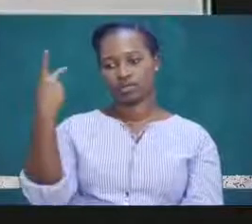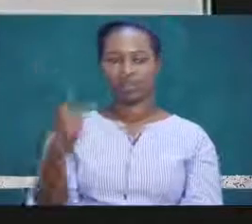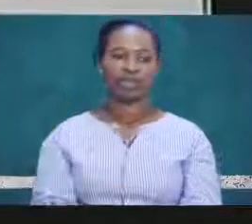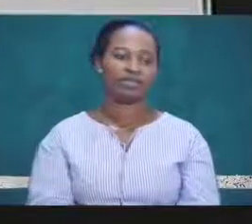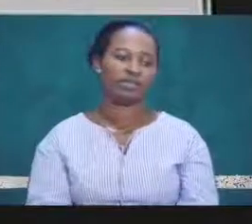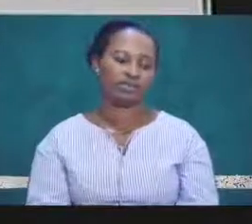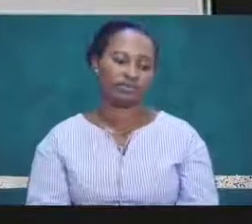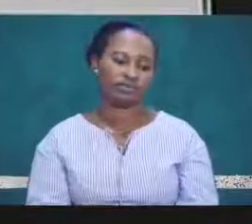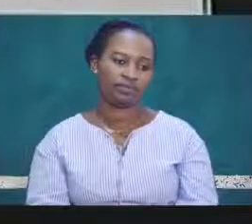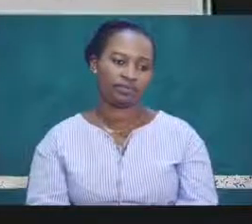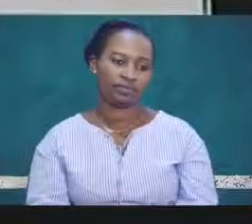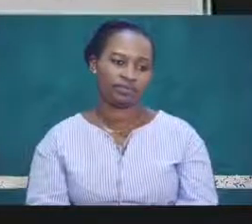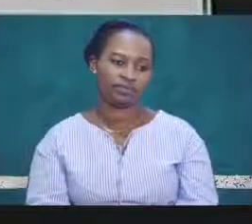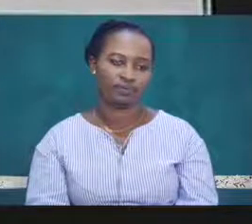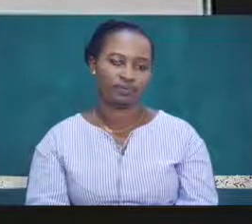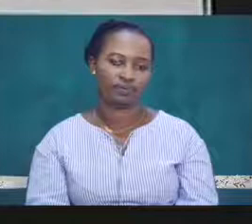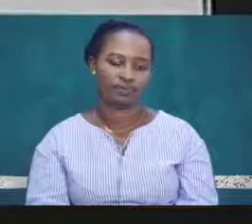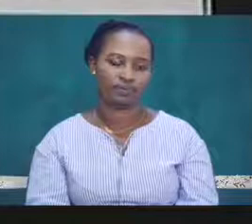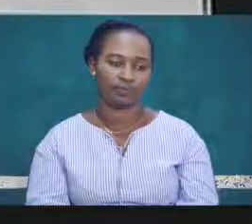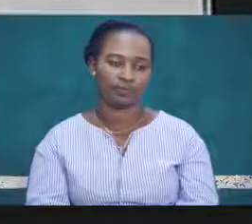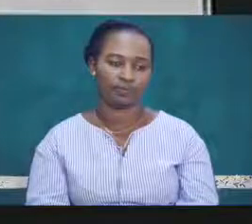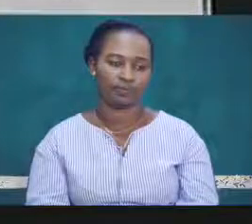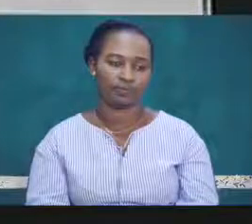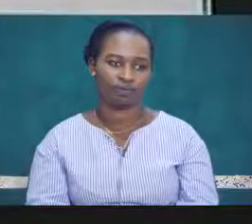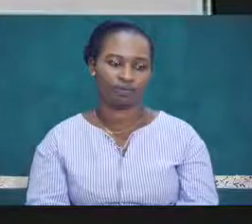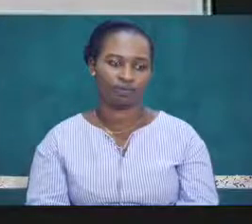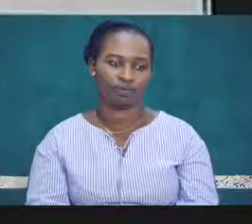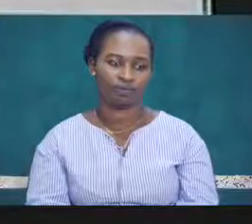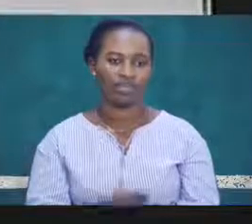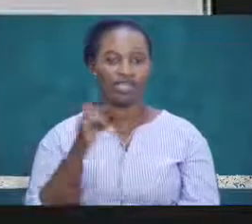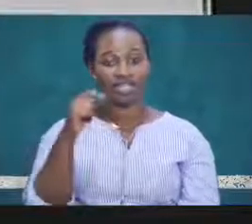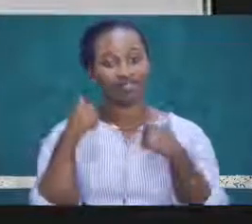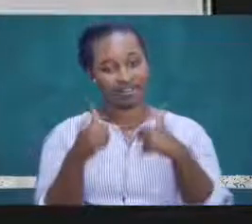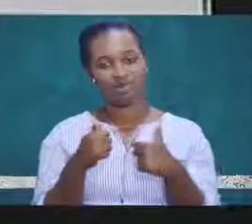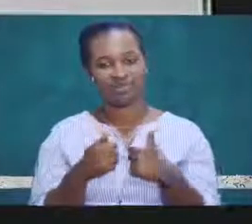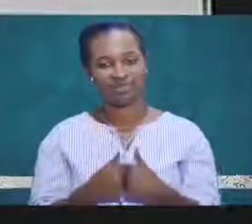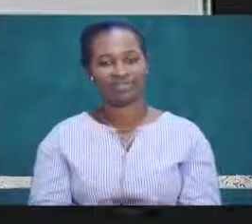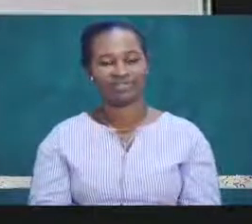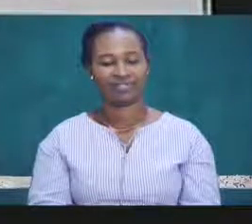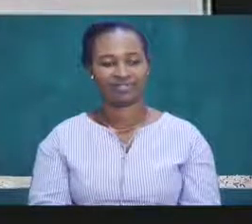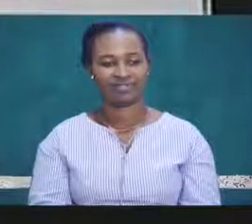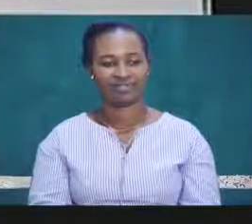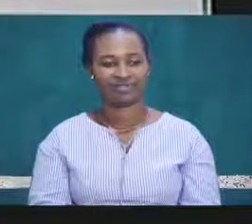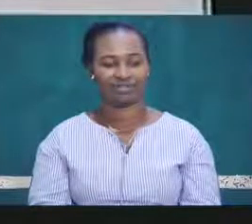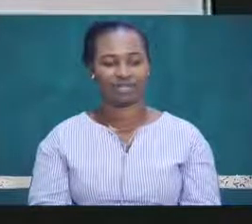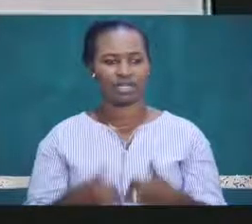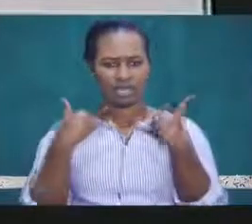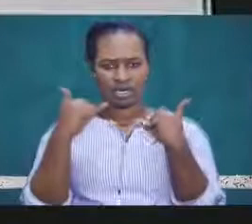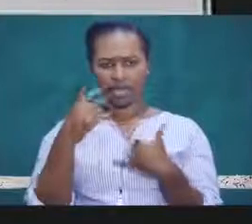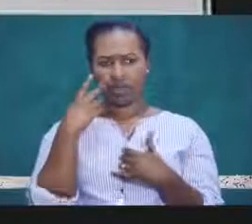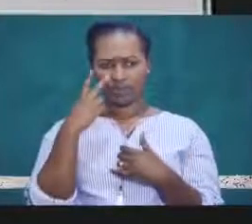squared. Okay. That's very beautiful. Now, let's look